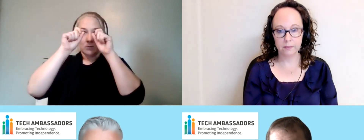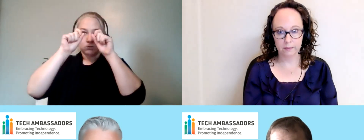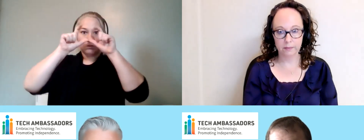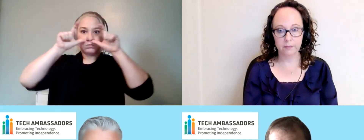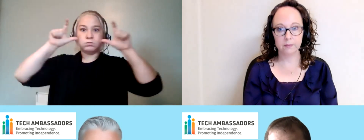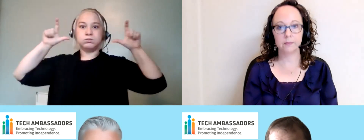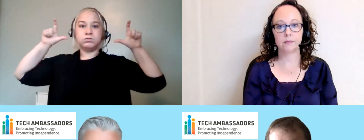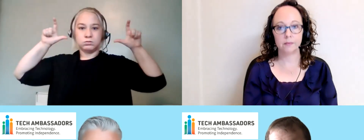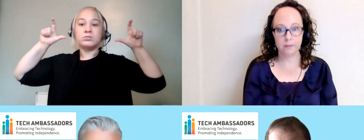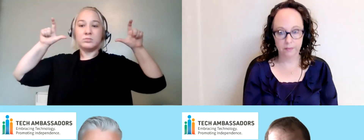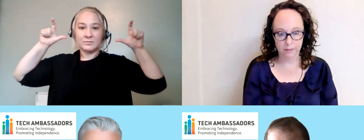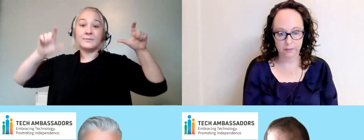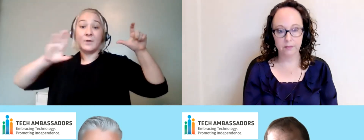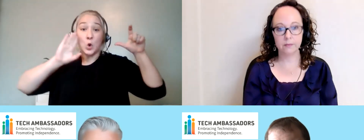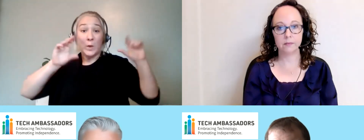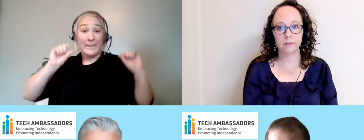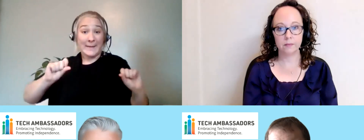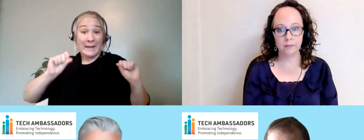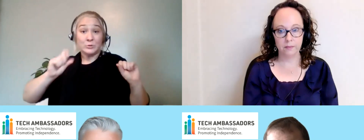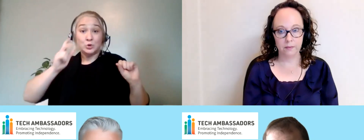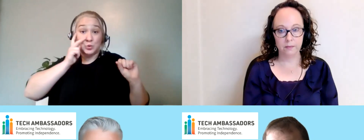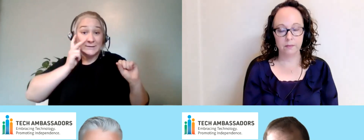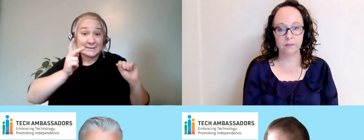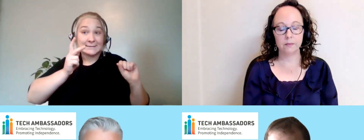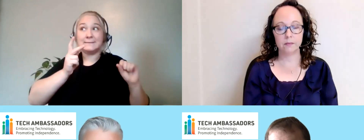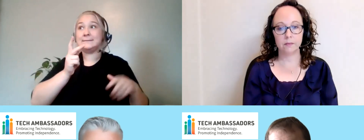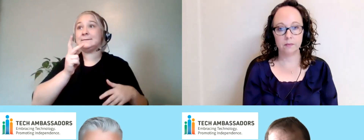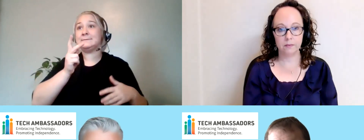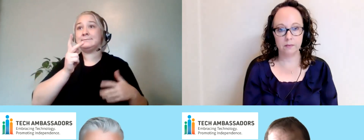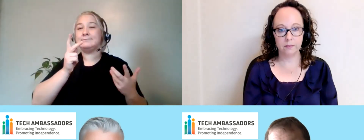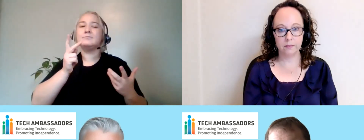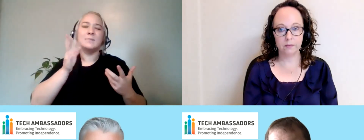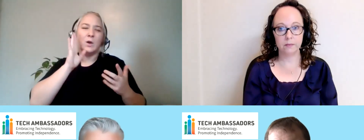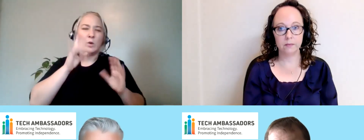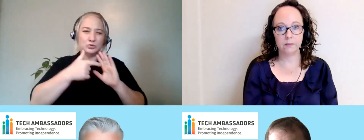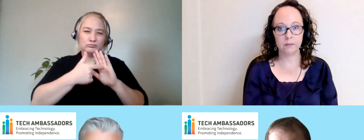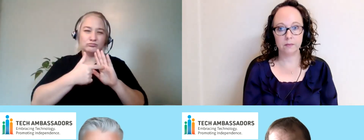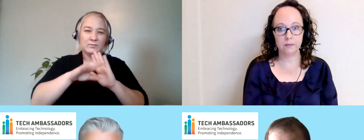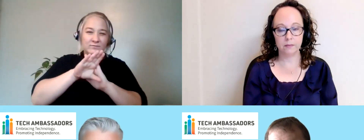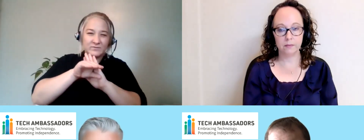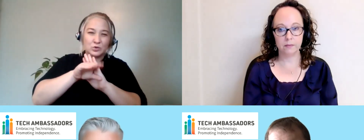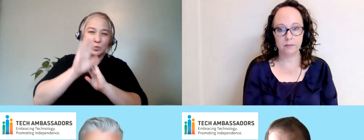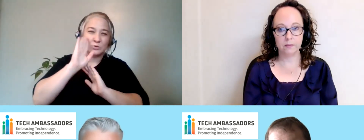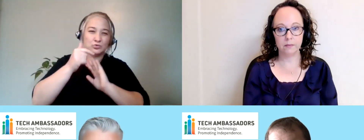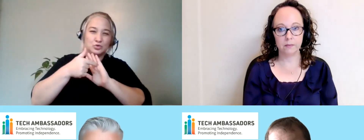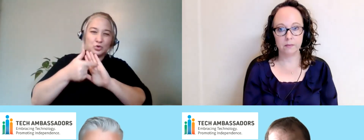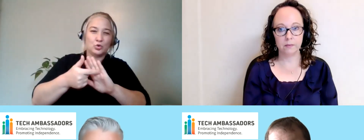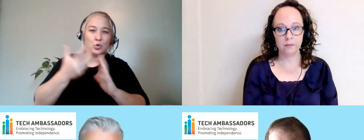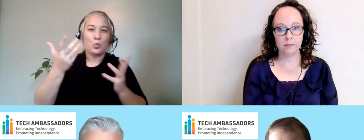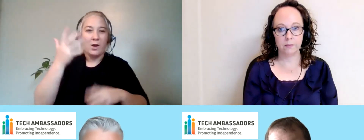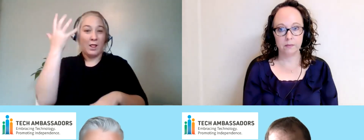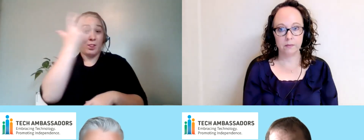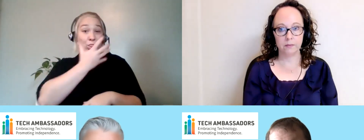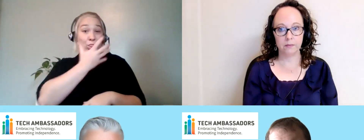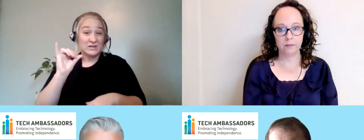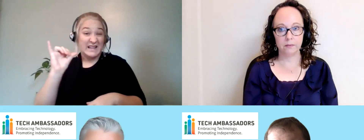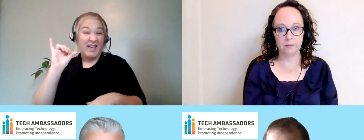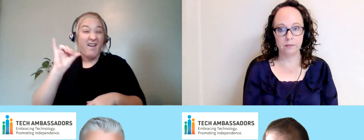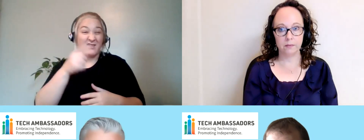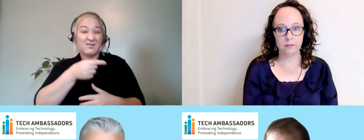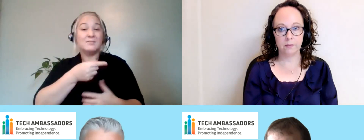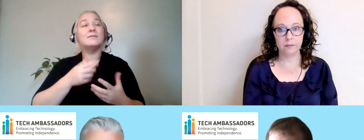you'll be able to see like what it looks like in the like